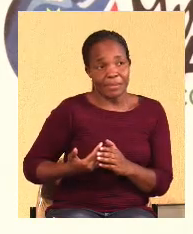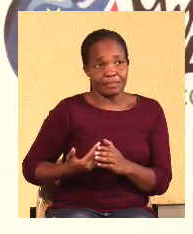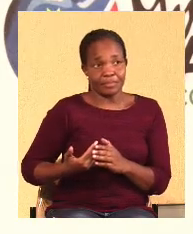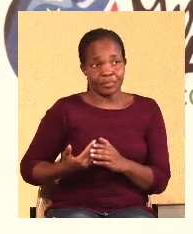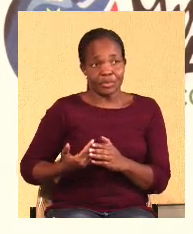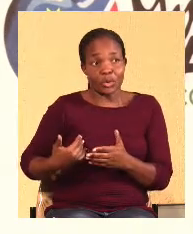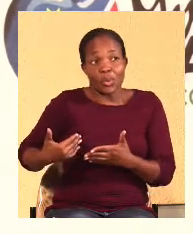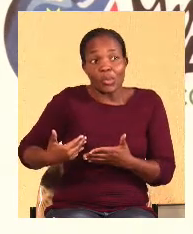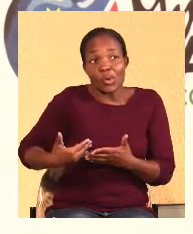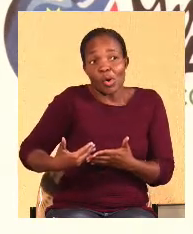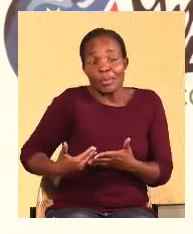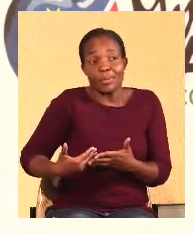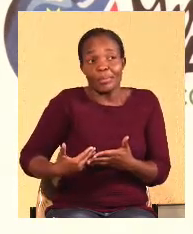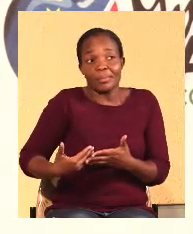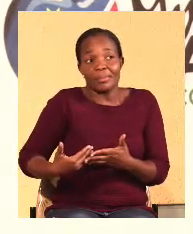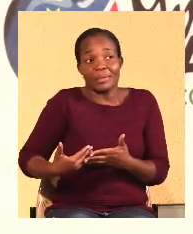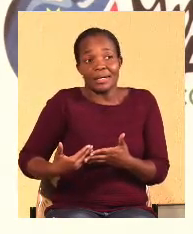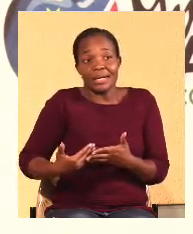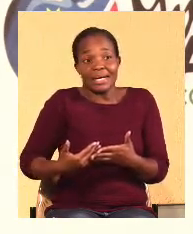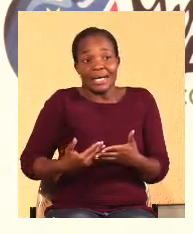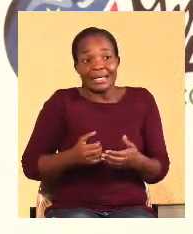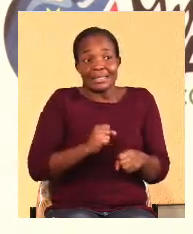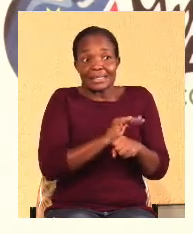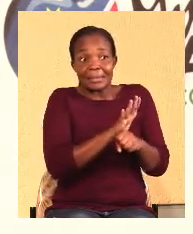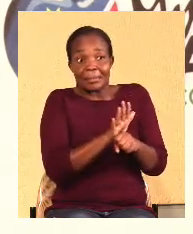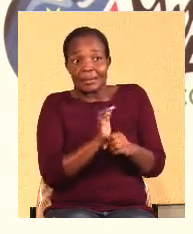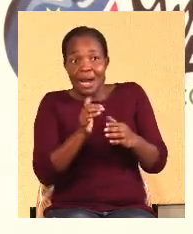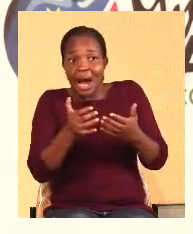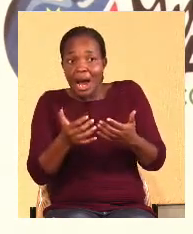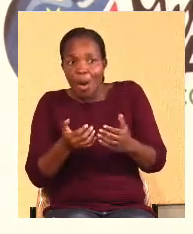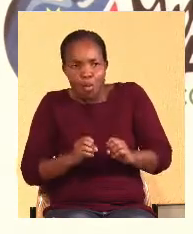of the disease, in terms of